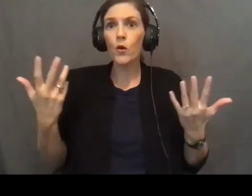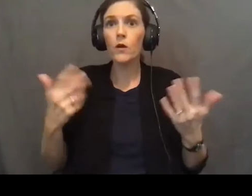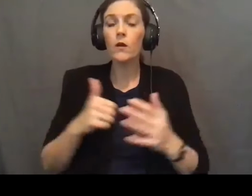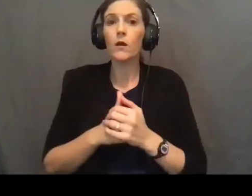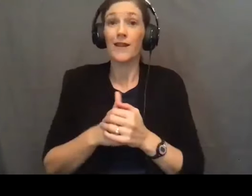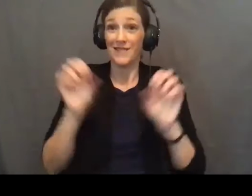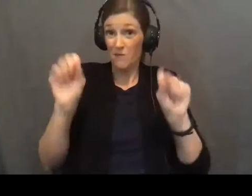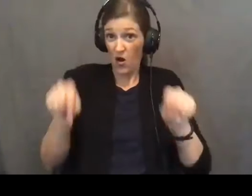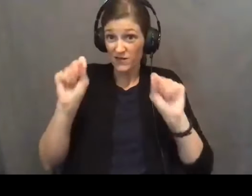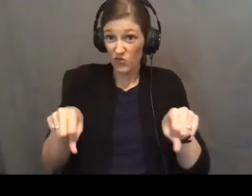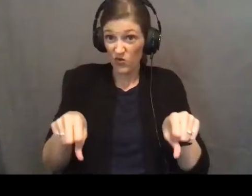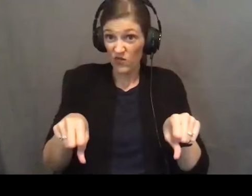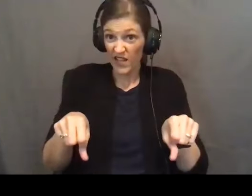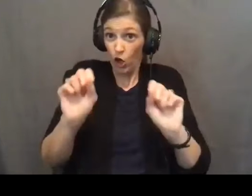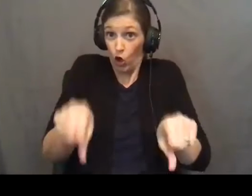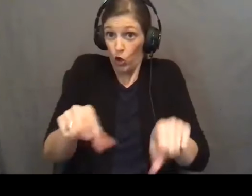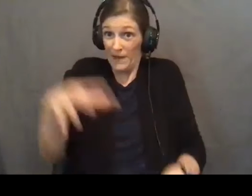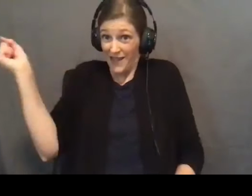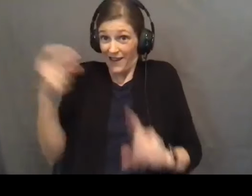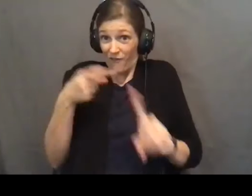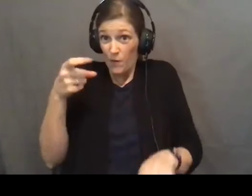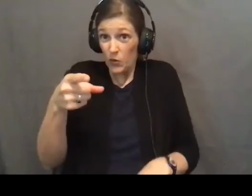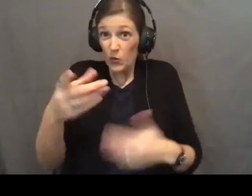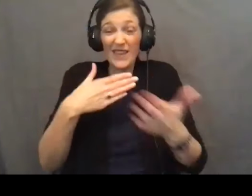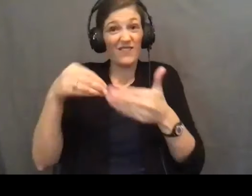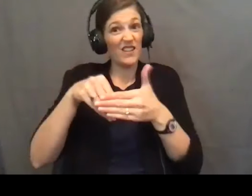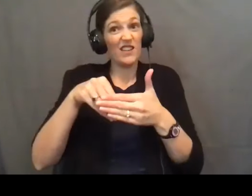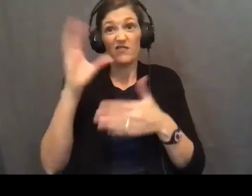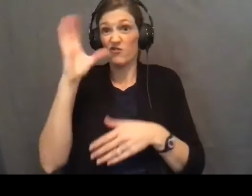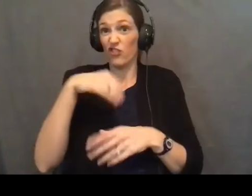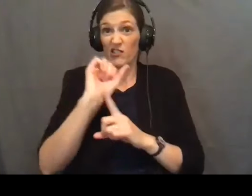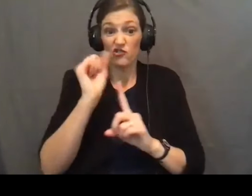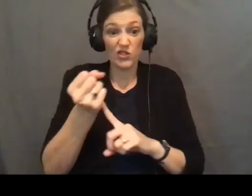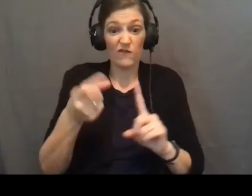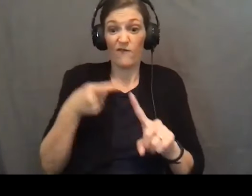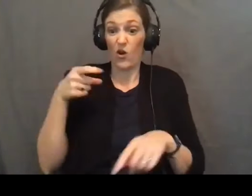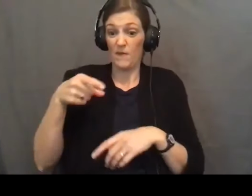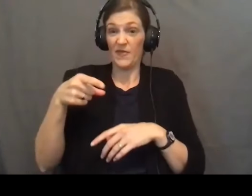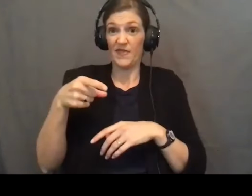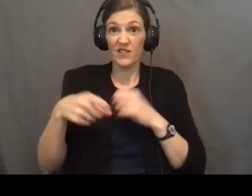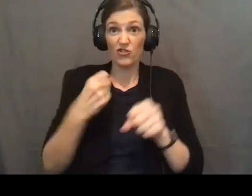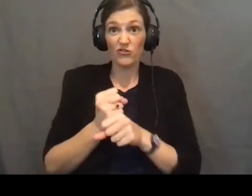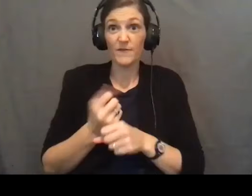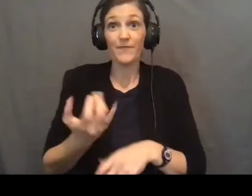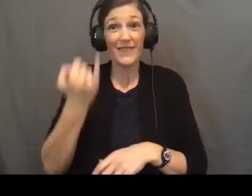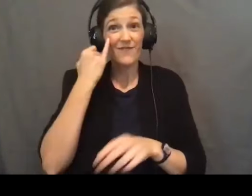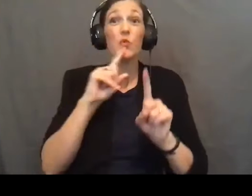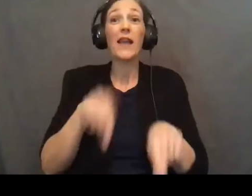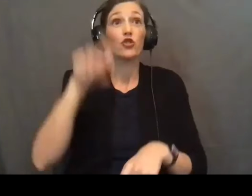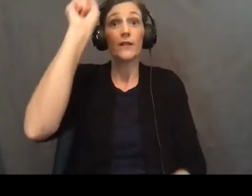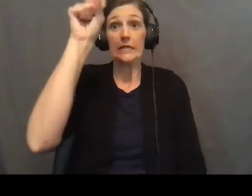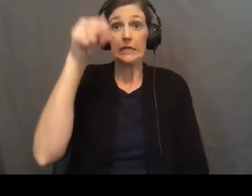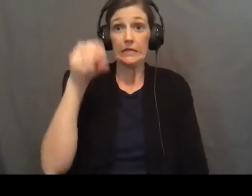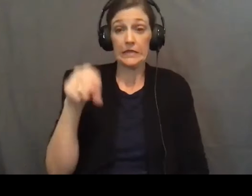possible to be taken taken from you even in strange circumstances by the end of this year? if you answer yes to all those